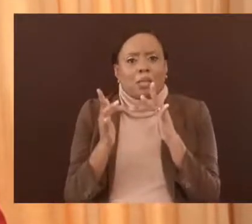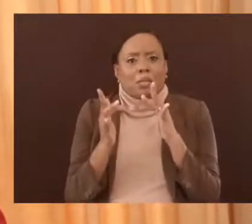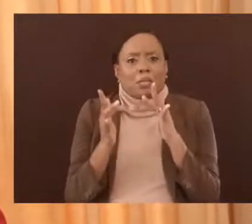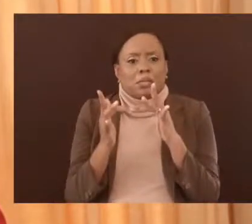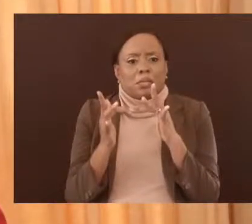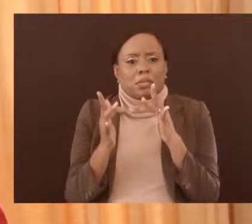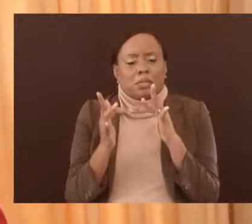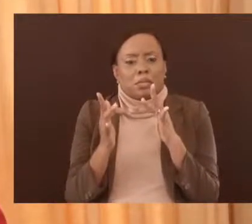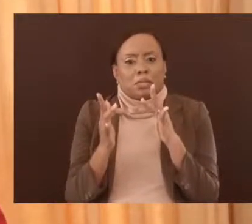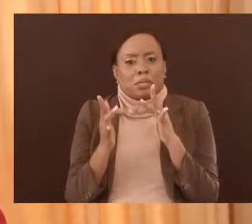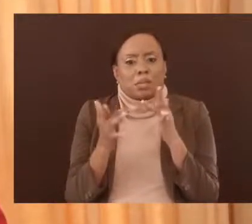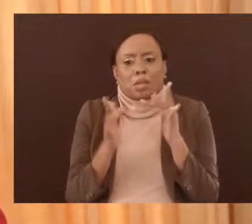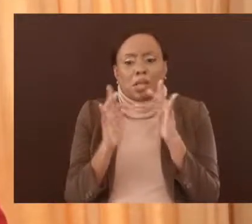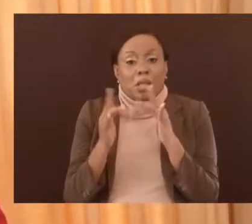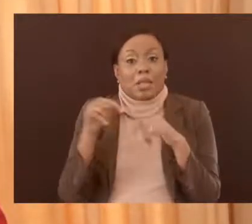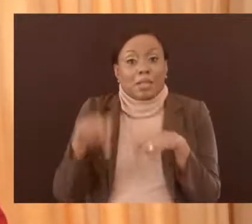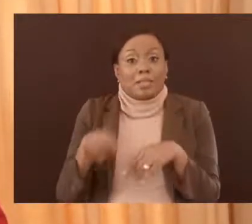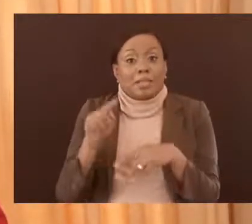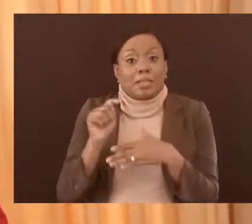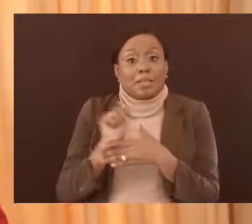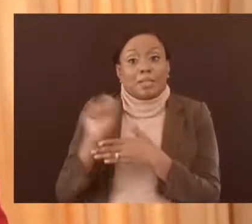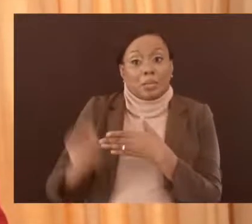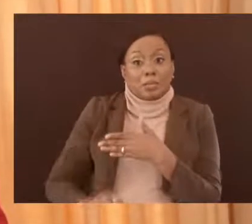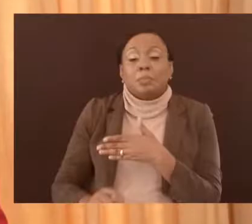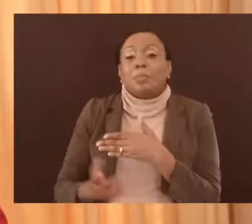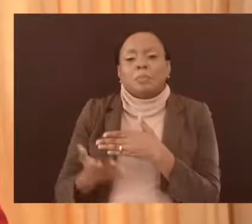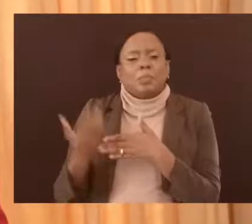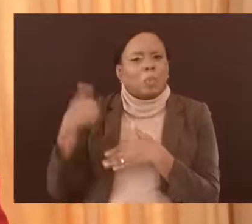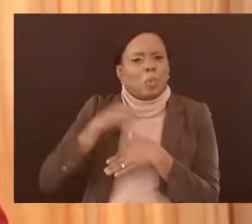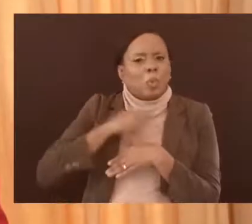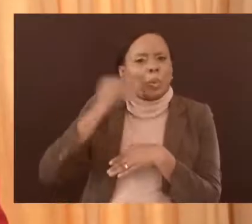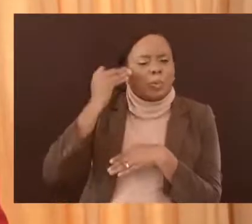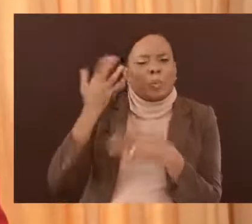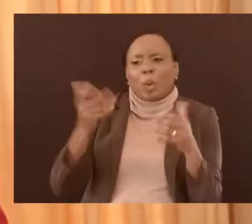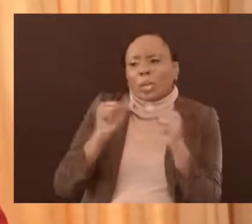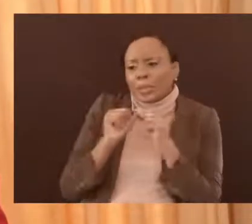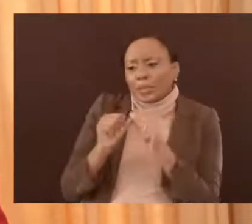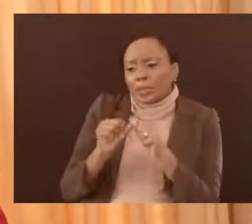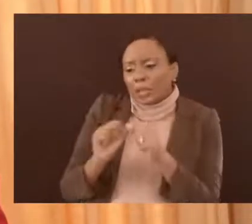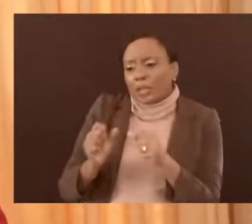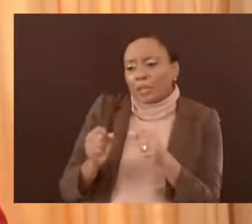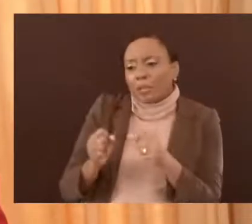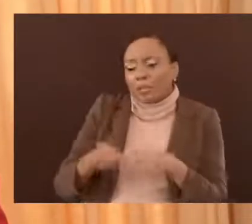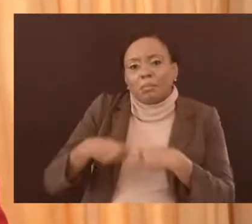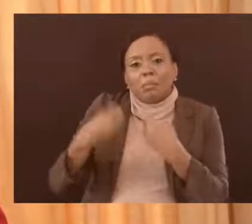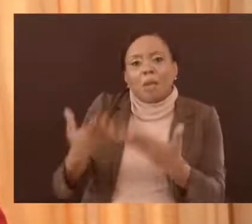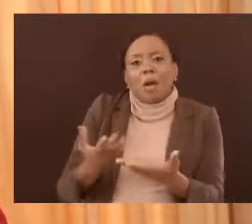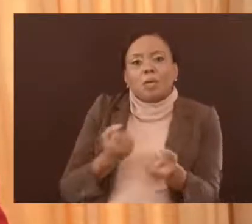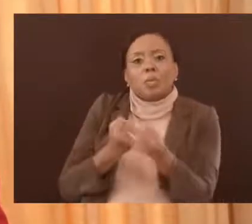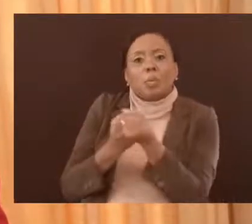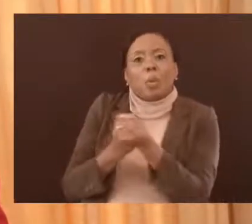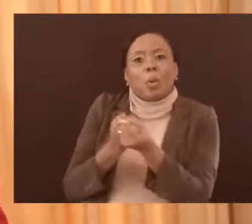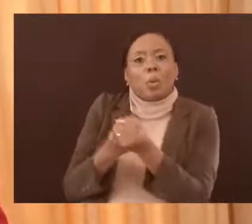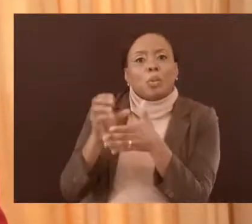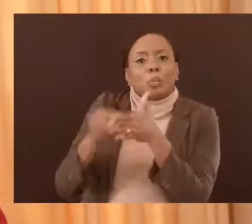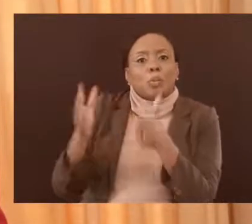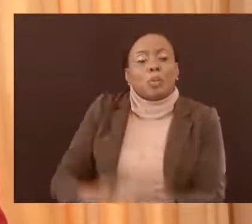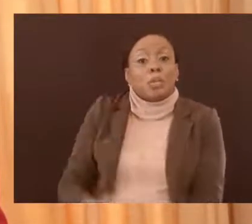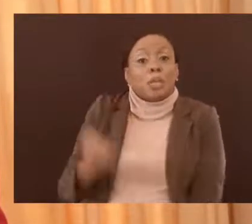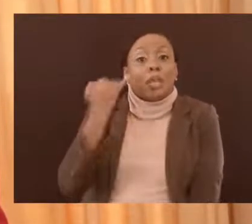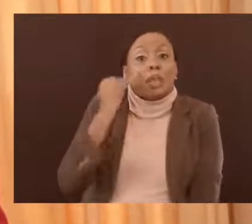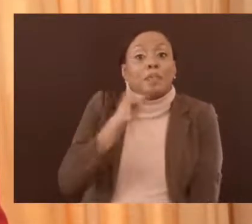few weeks and the start of this term, certainly, that it is our intention to continue to provide the support for students who do not